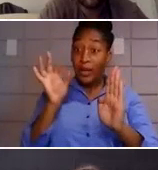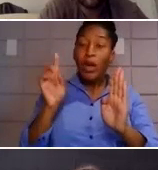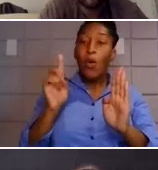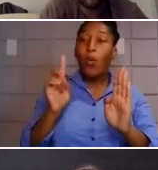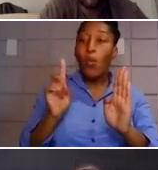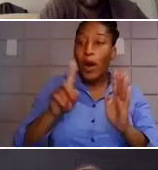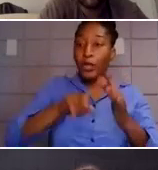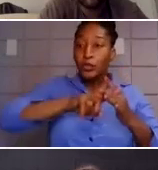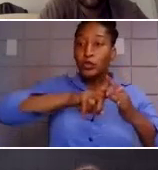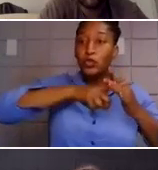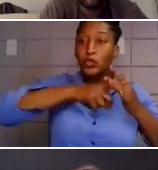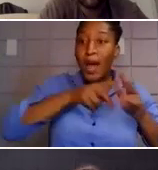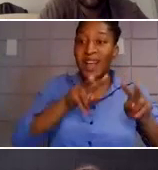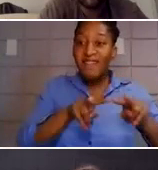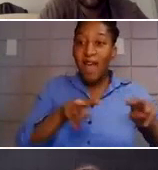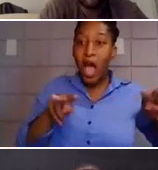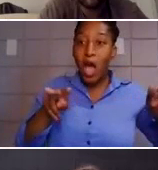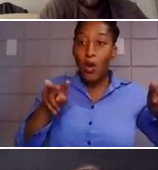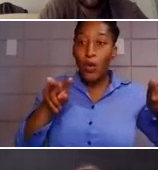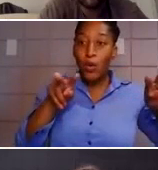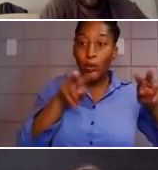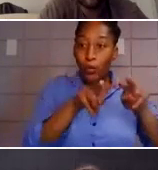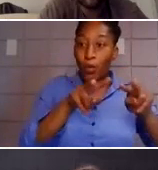position as zero.